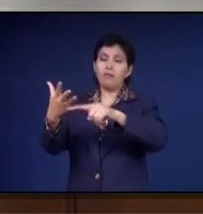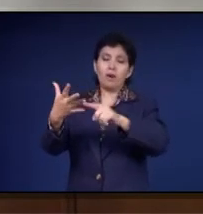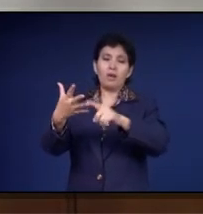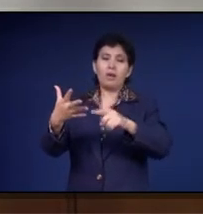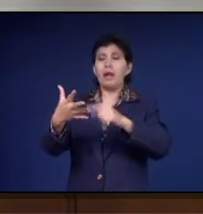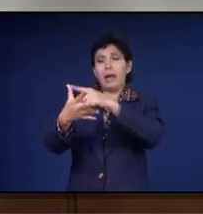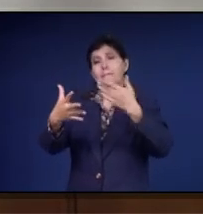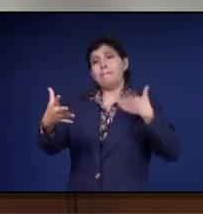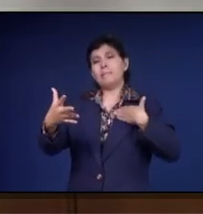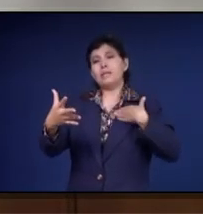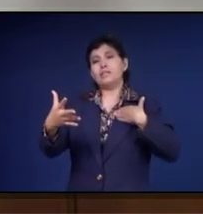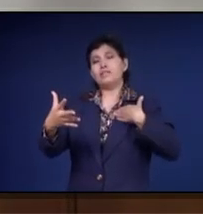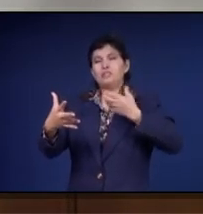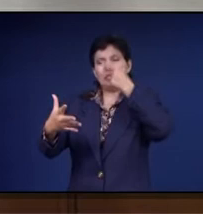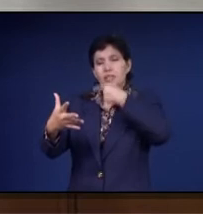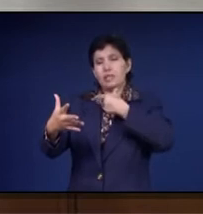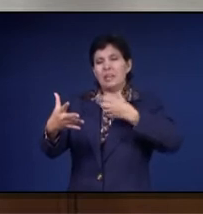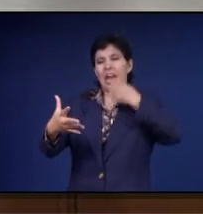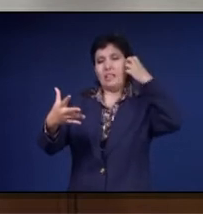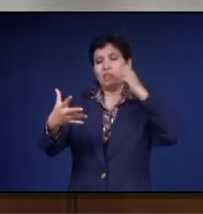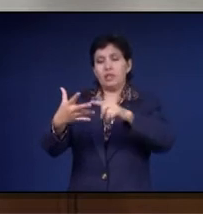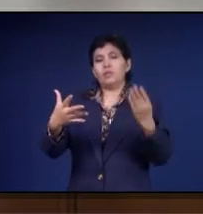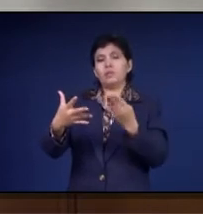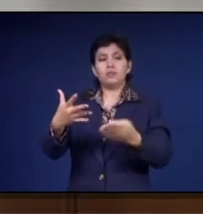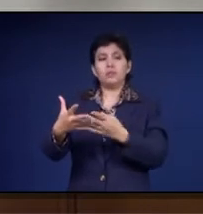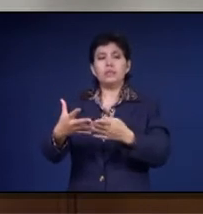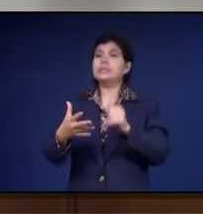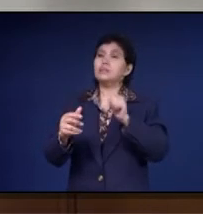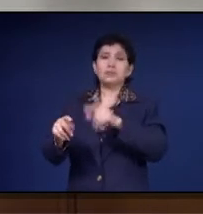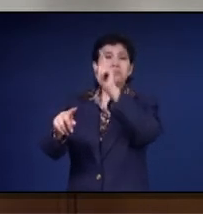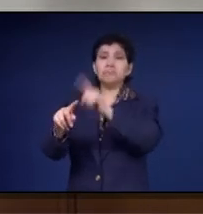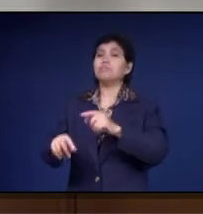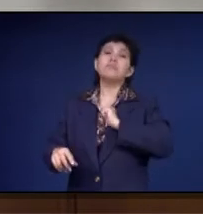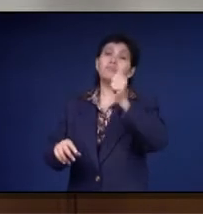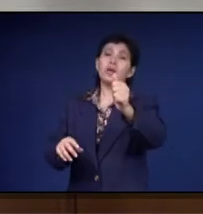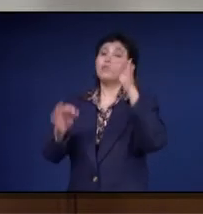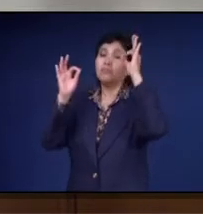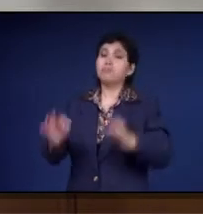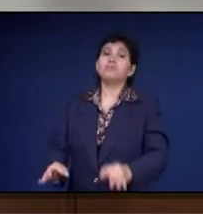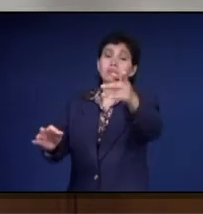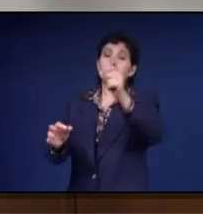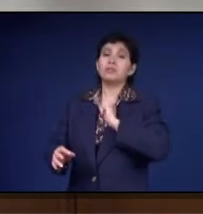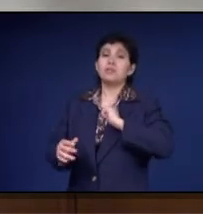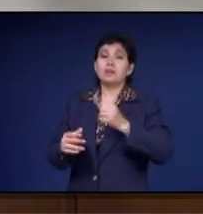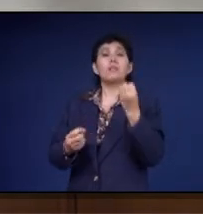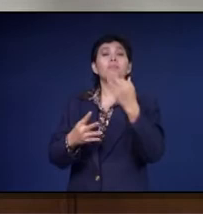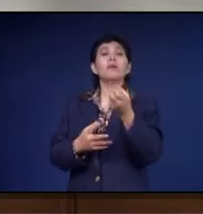happy, sad, angry. Now these variables, it's up to you to choose and decide.